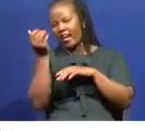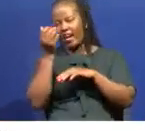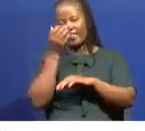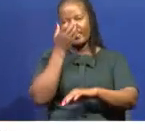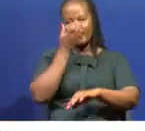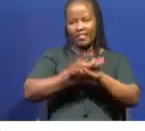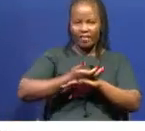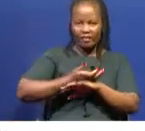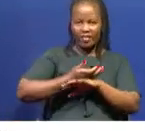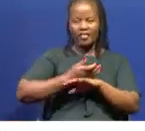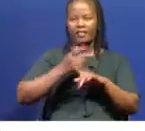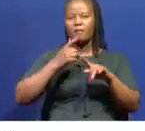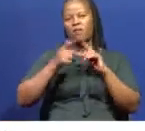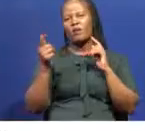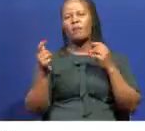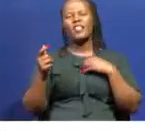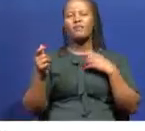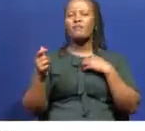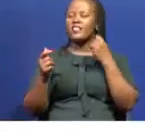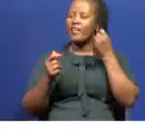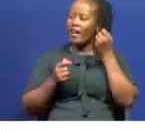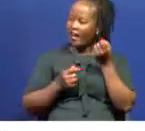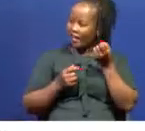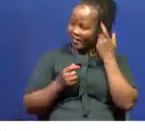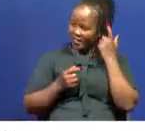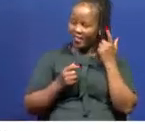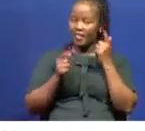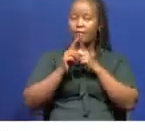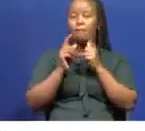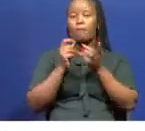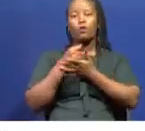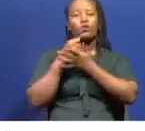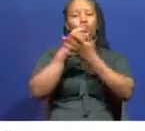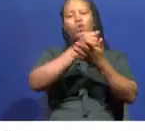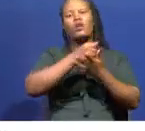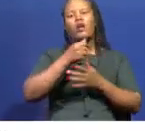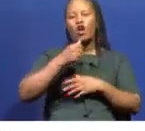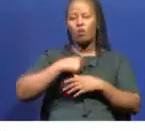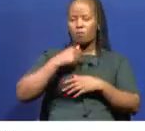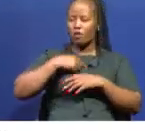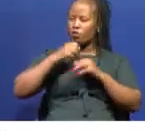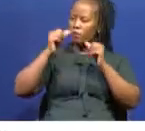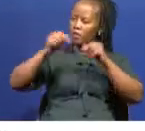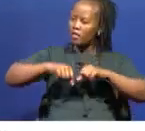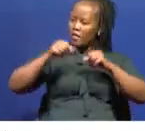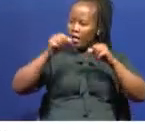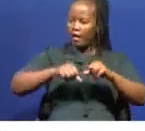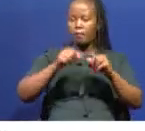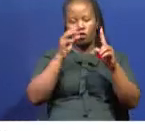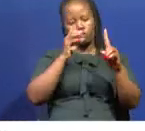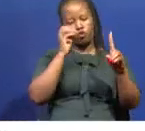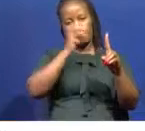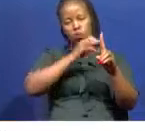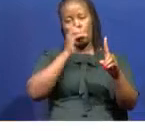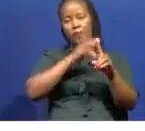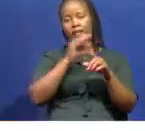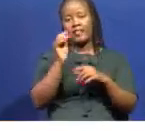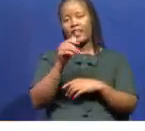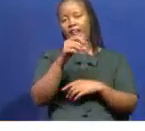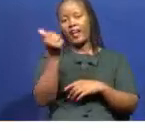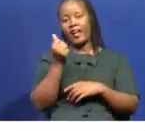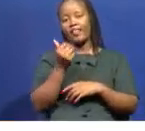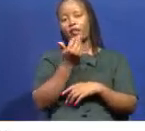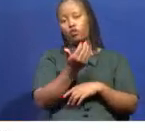but I understand it, so it puts me in a position where I'm able to mentor the upcoming juniors, because